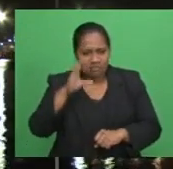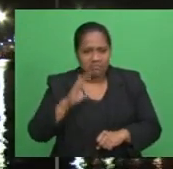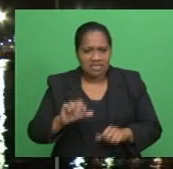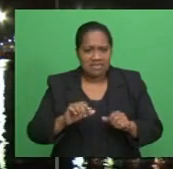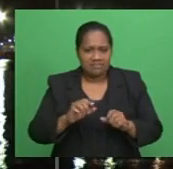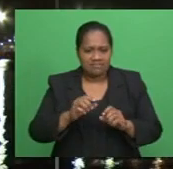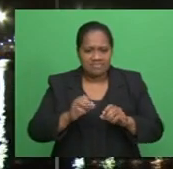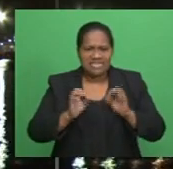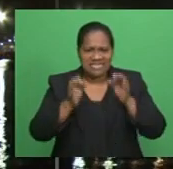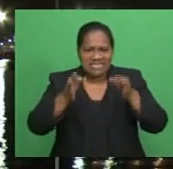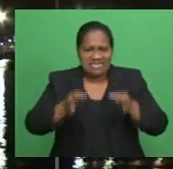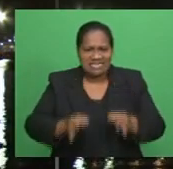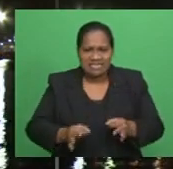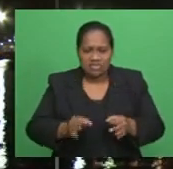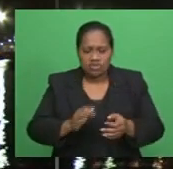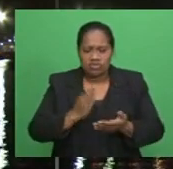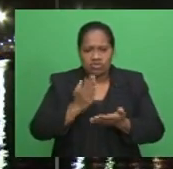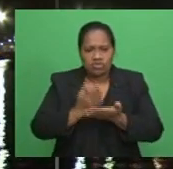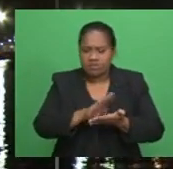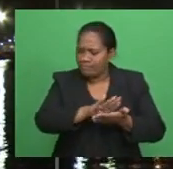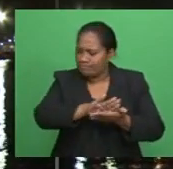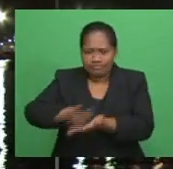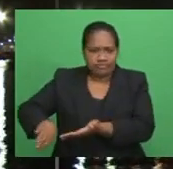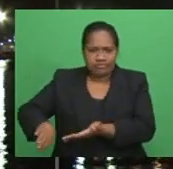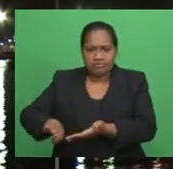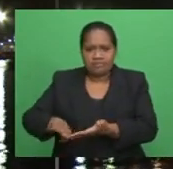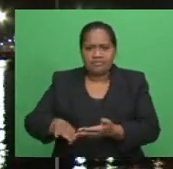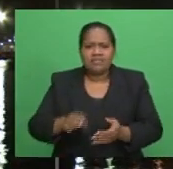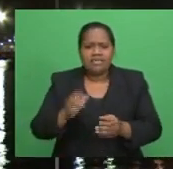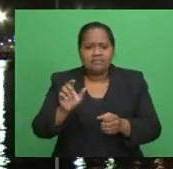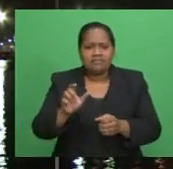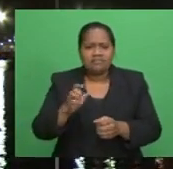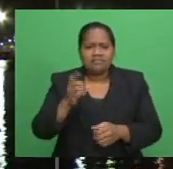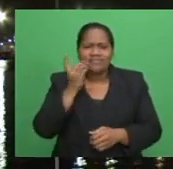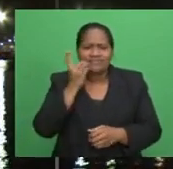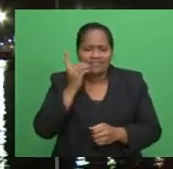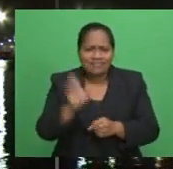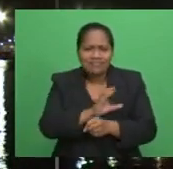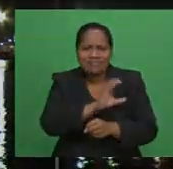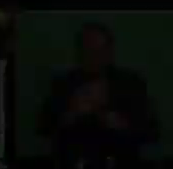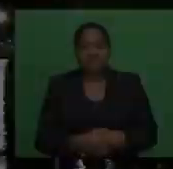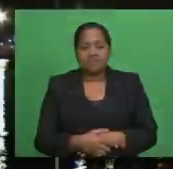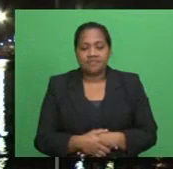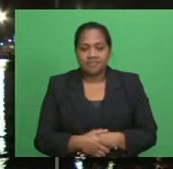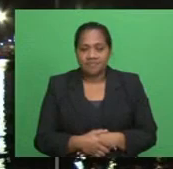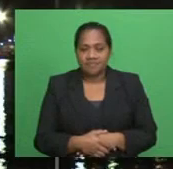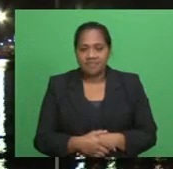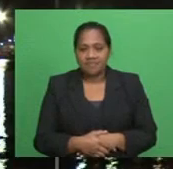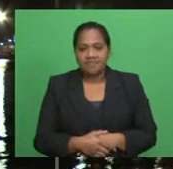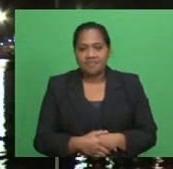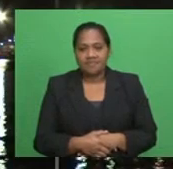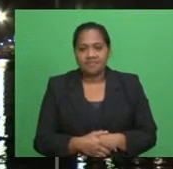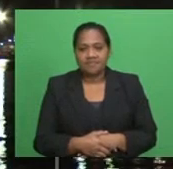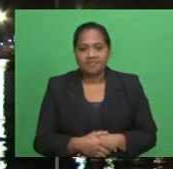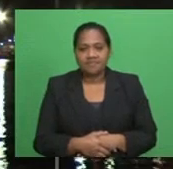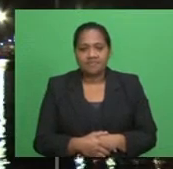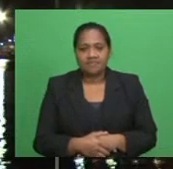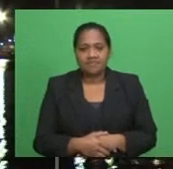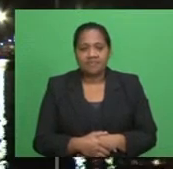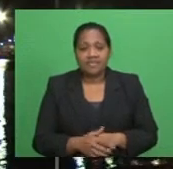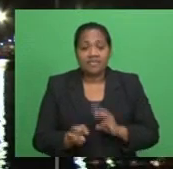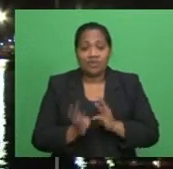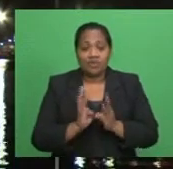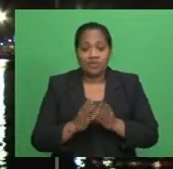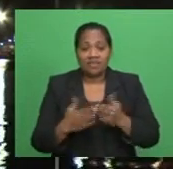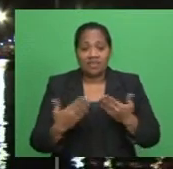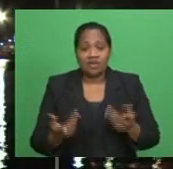its 5G network. This came after the UK announced it will ban Huawei from its 5G networks. And it's weather time now